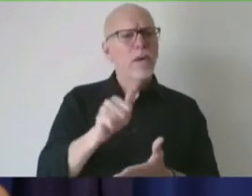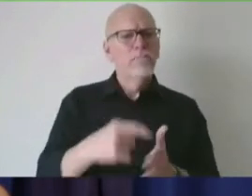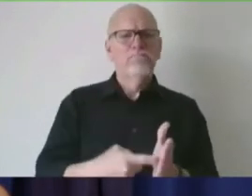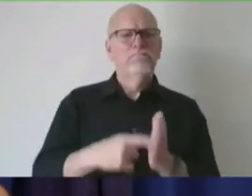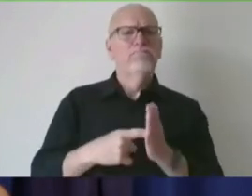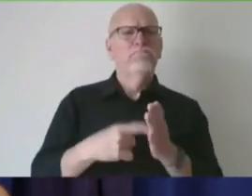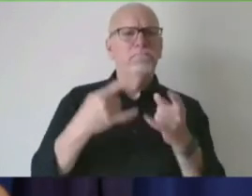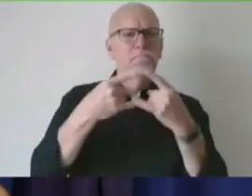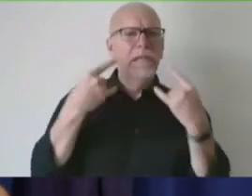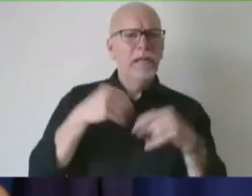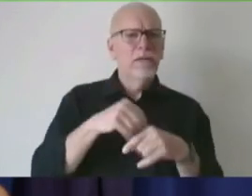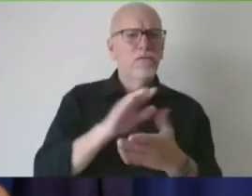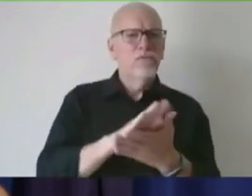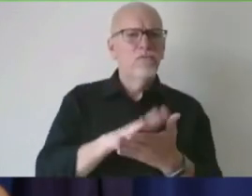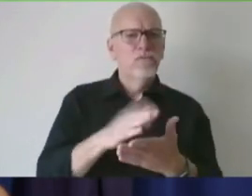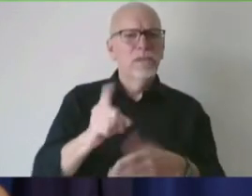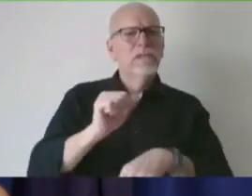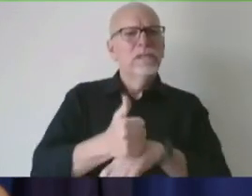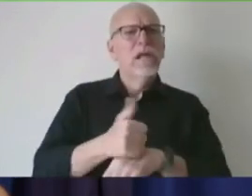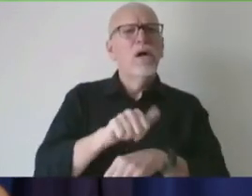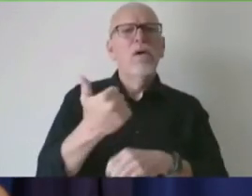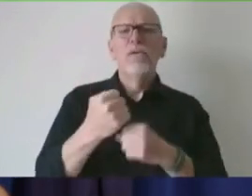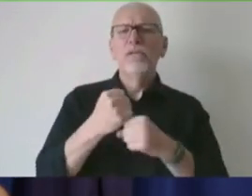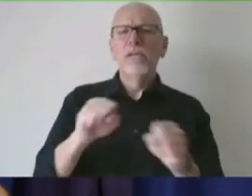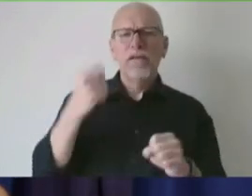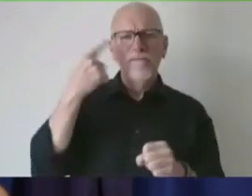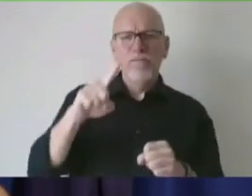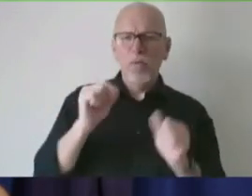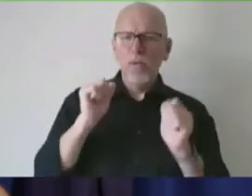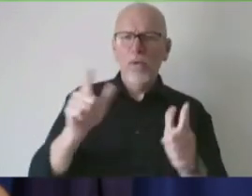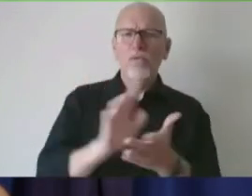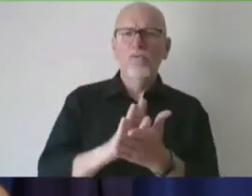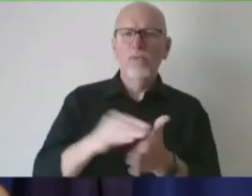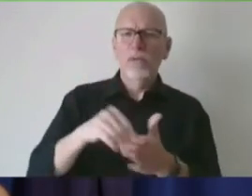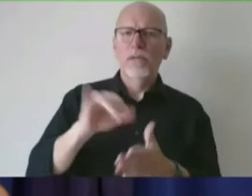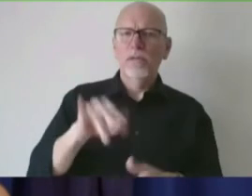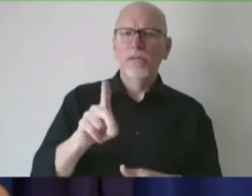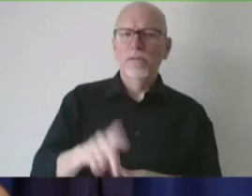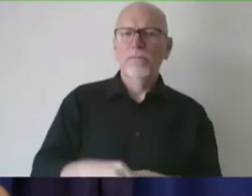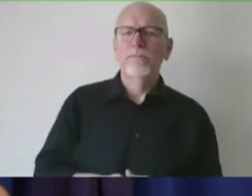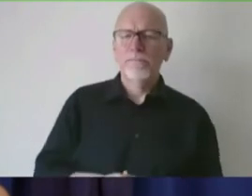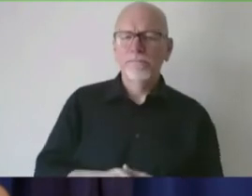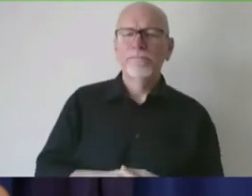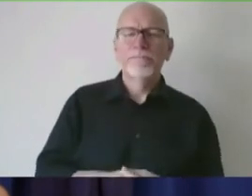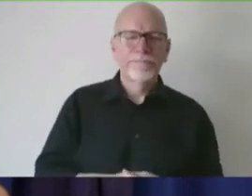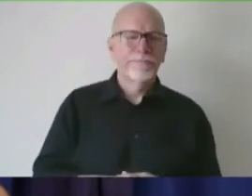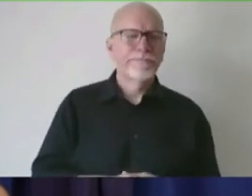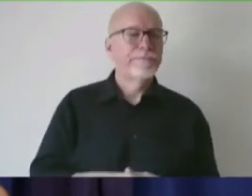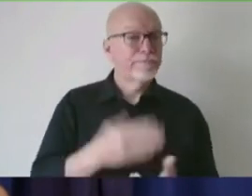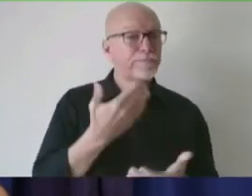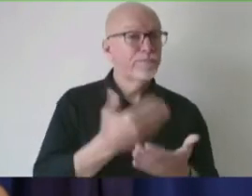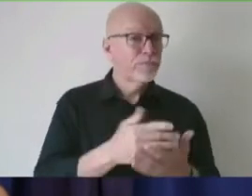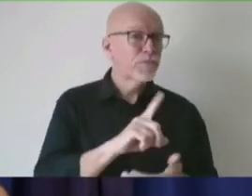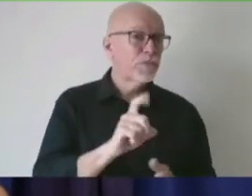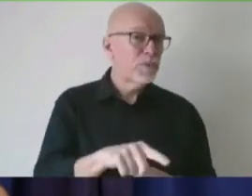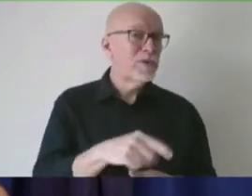or set other safety restrictions for schools statewide? That's a great question, and one we've